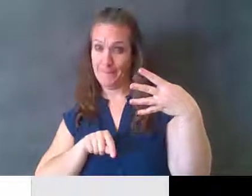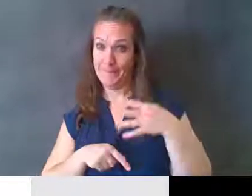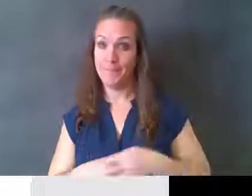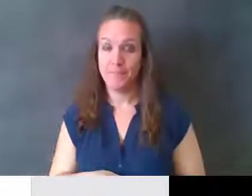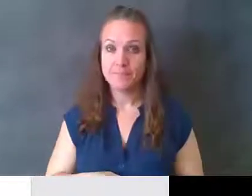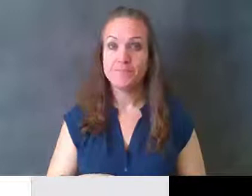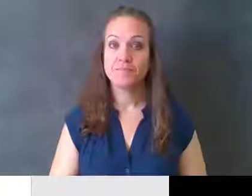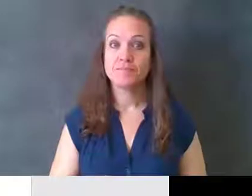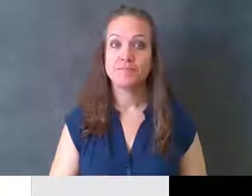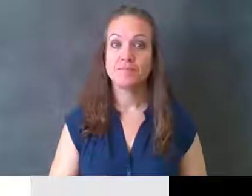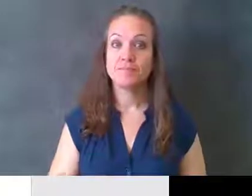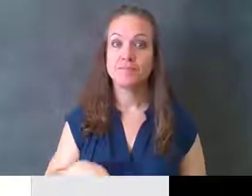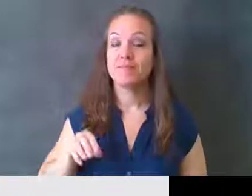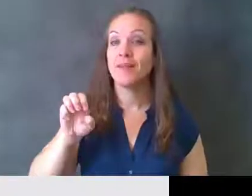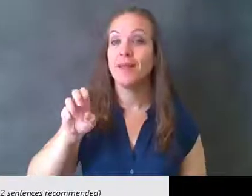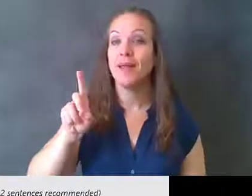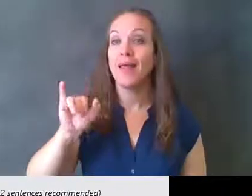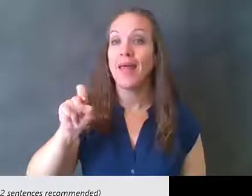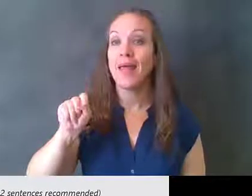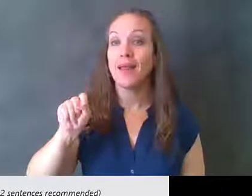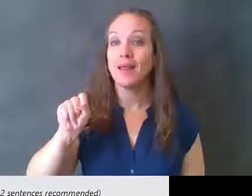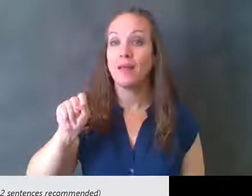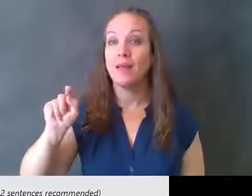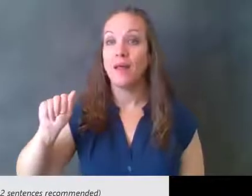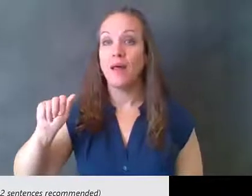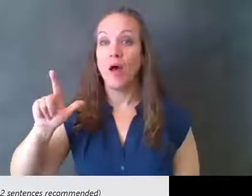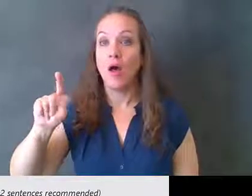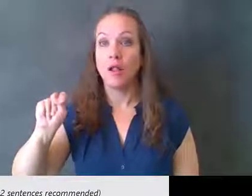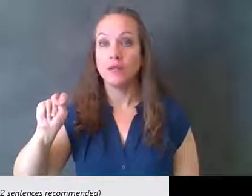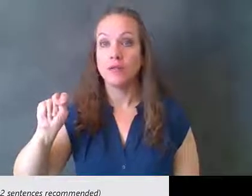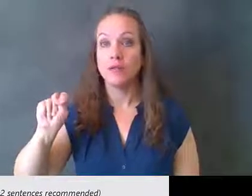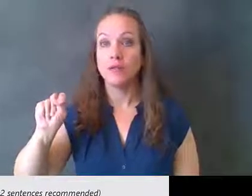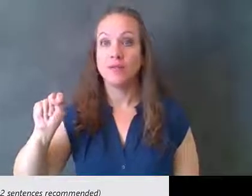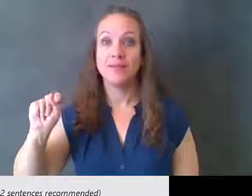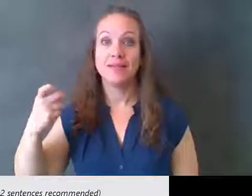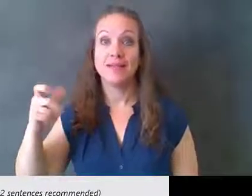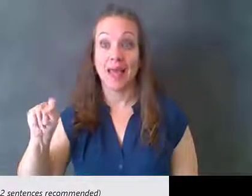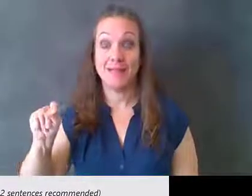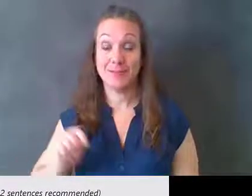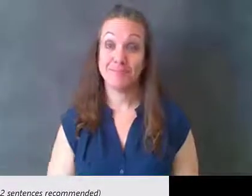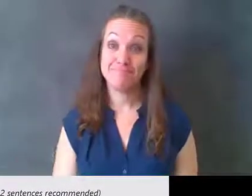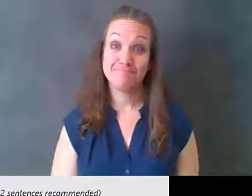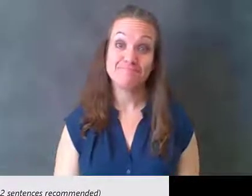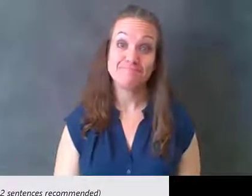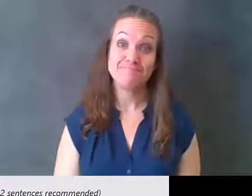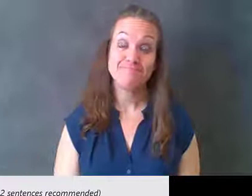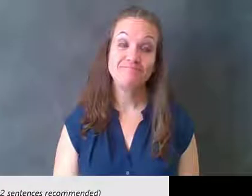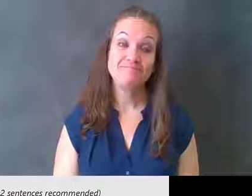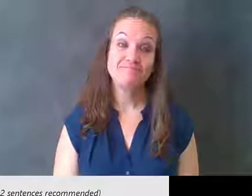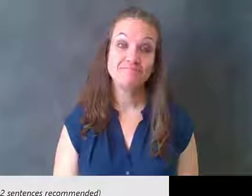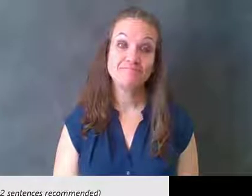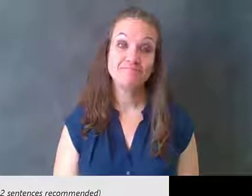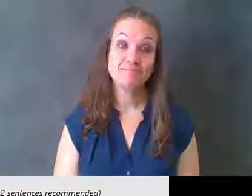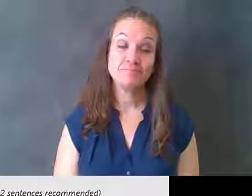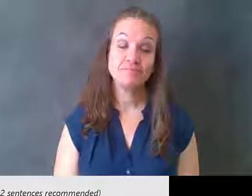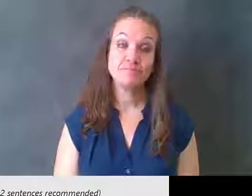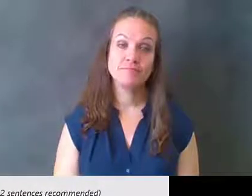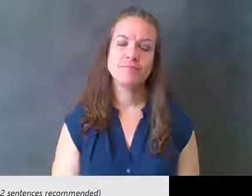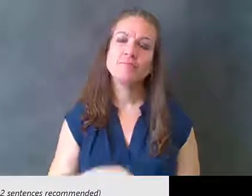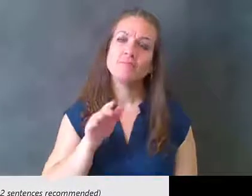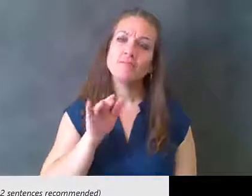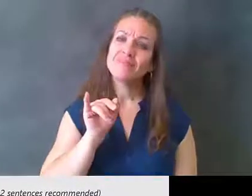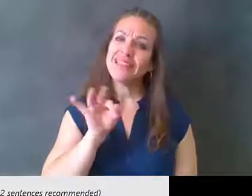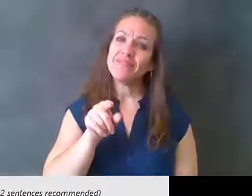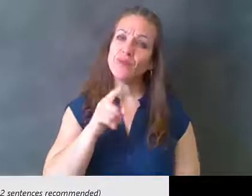says Edit Alt Text, and then it pops up the alt text editor. If you are using an older version